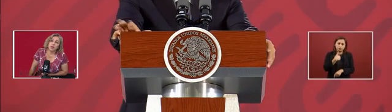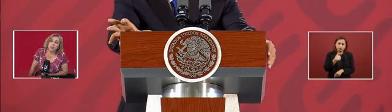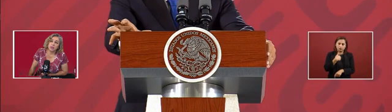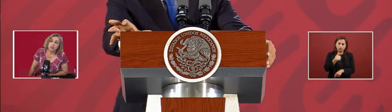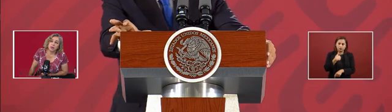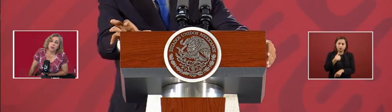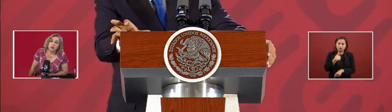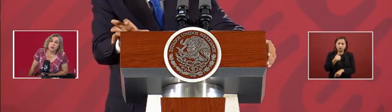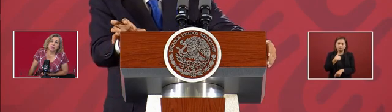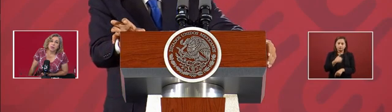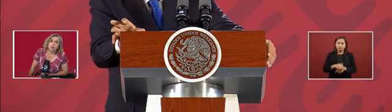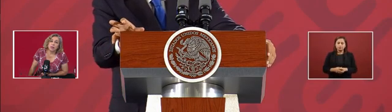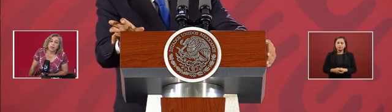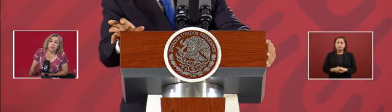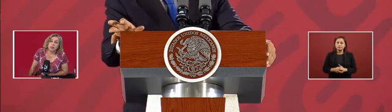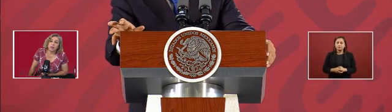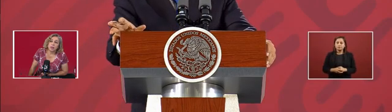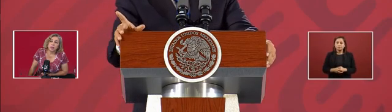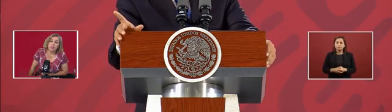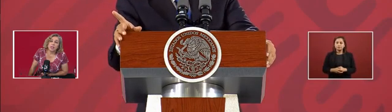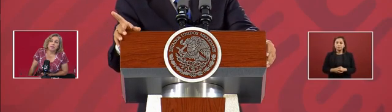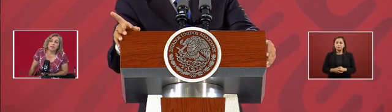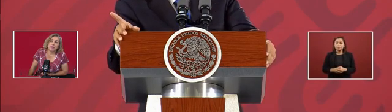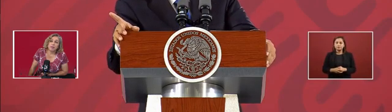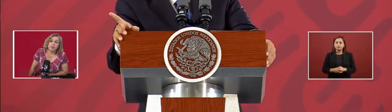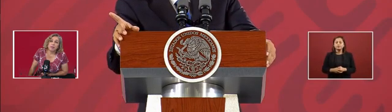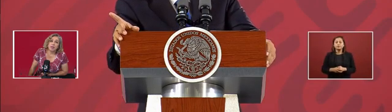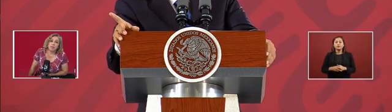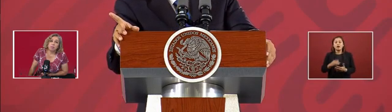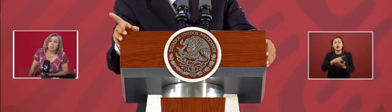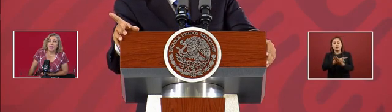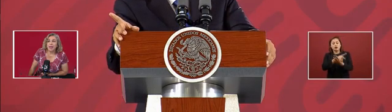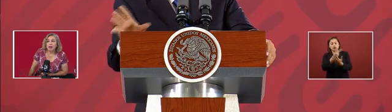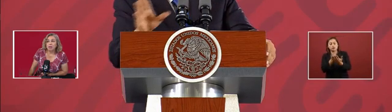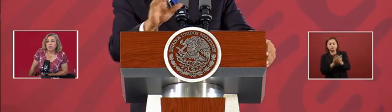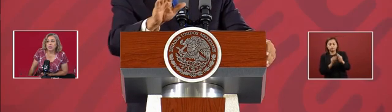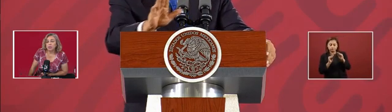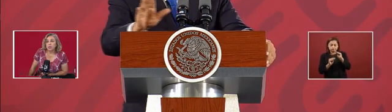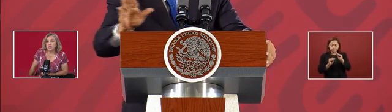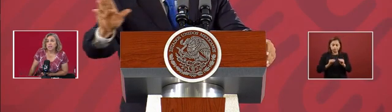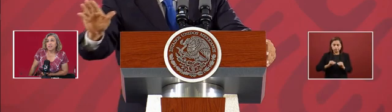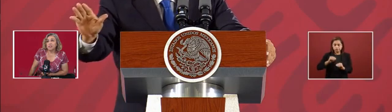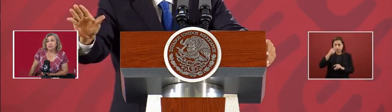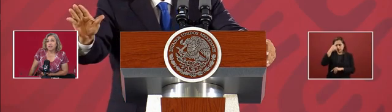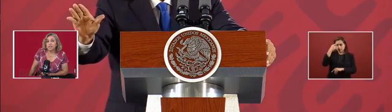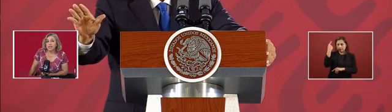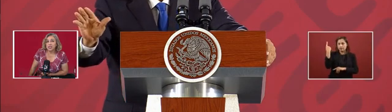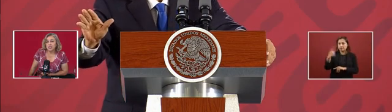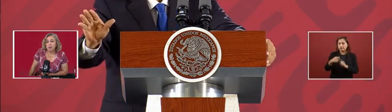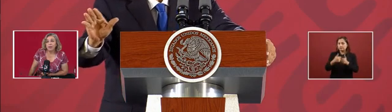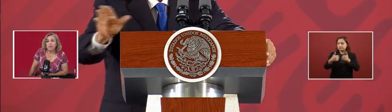these things are also happening here in our government. It's the same thing.